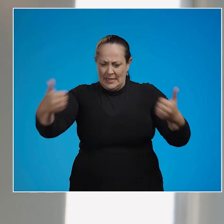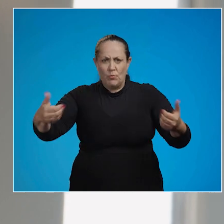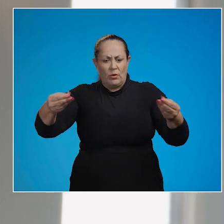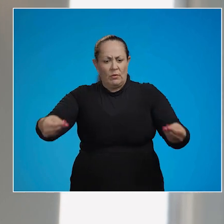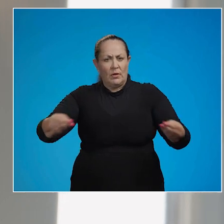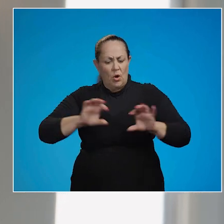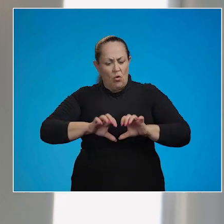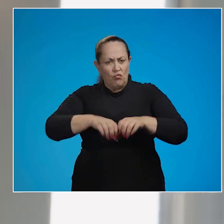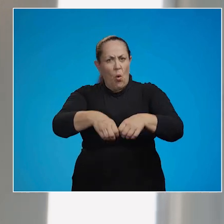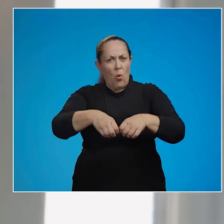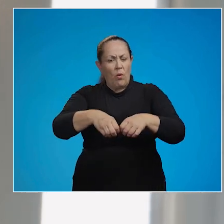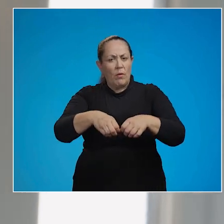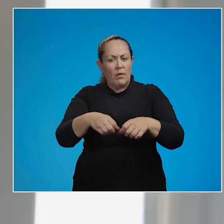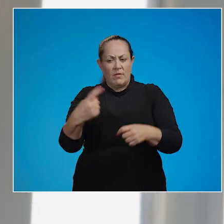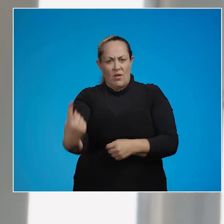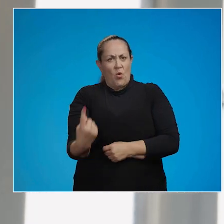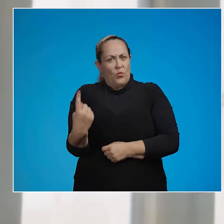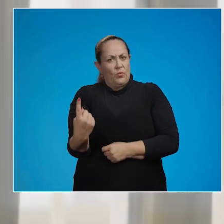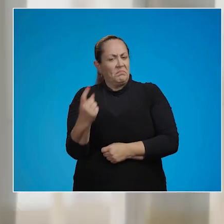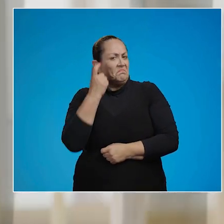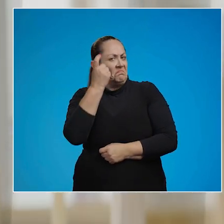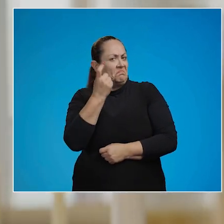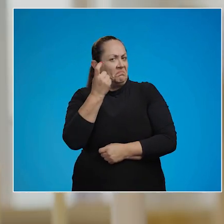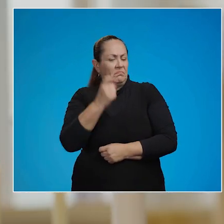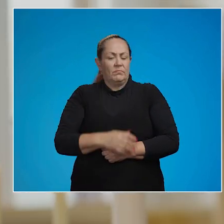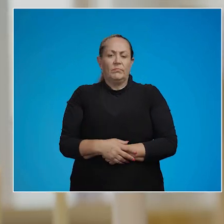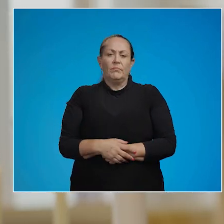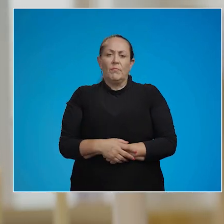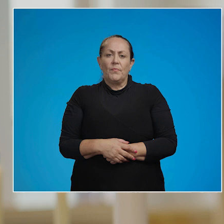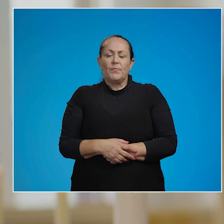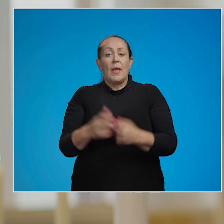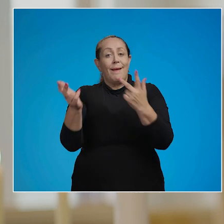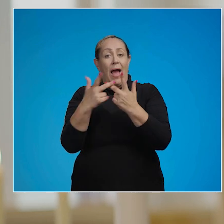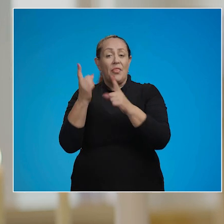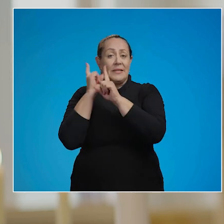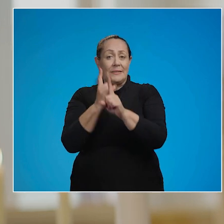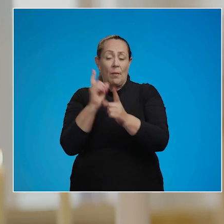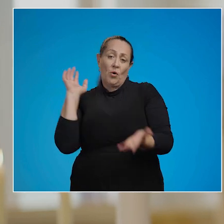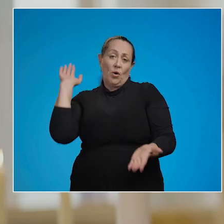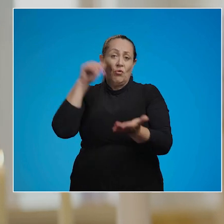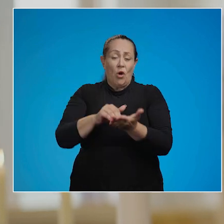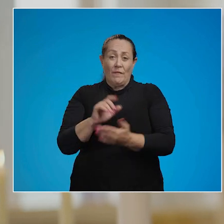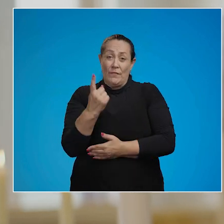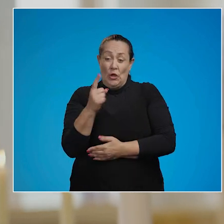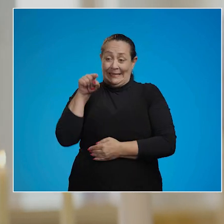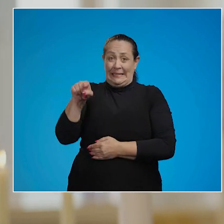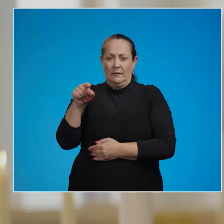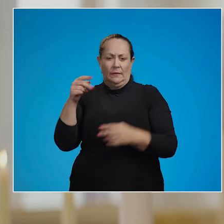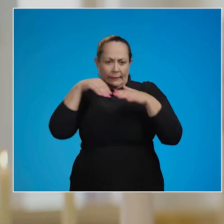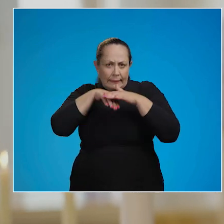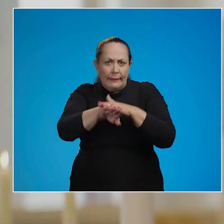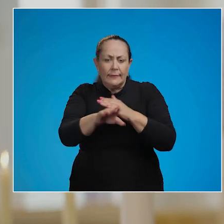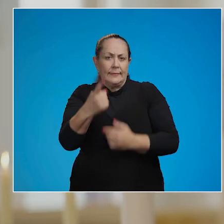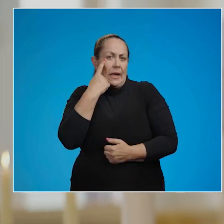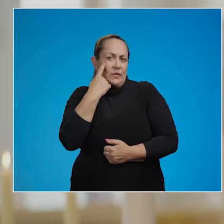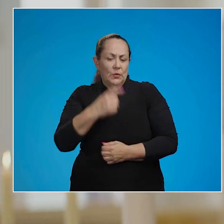linen cloths, but rolled up in a place by itself. Then the other disciple who had reached the tomb first also